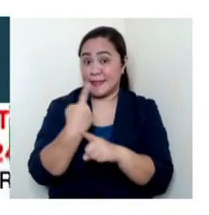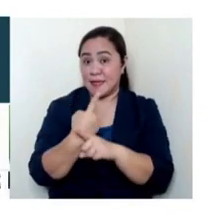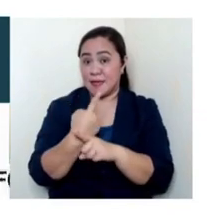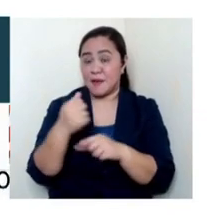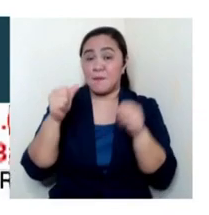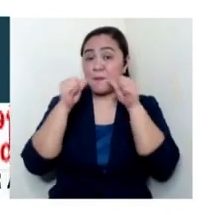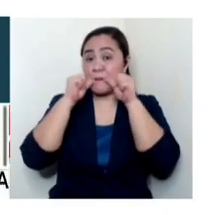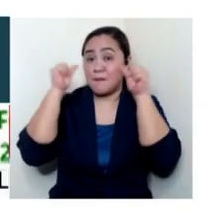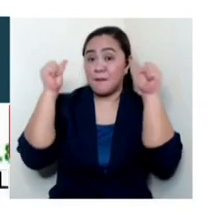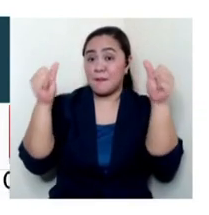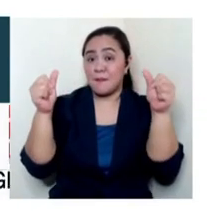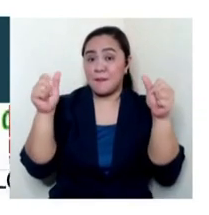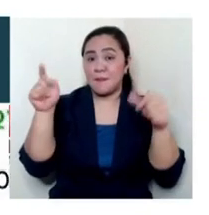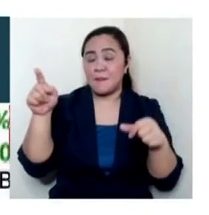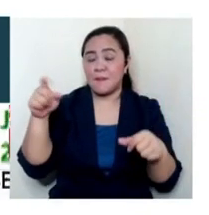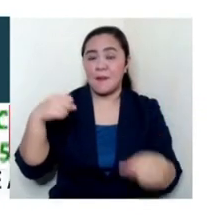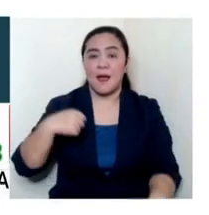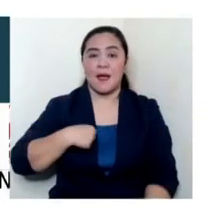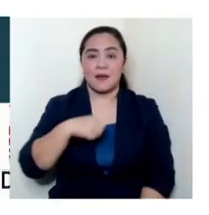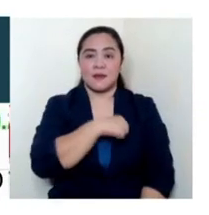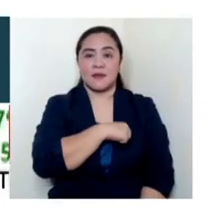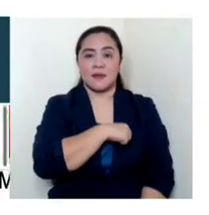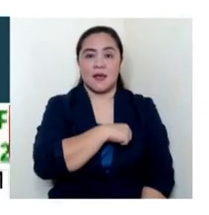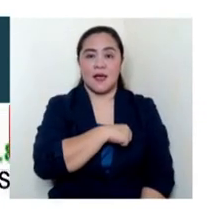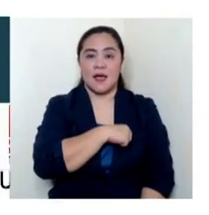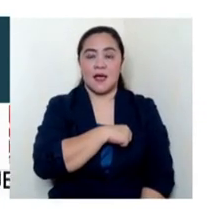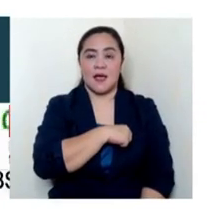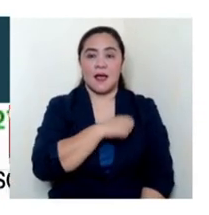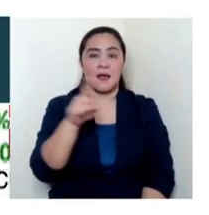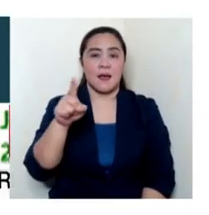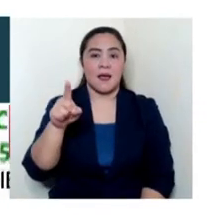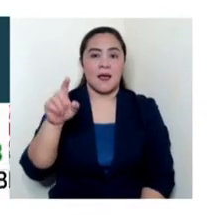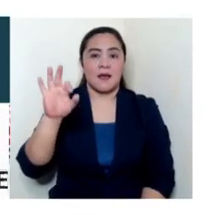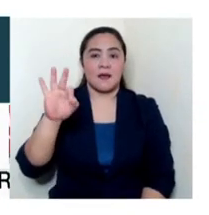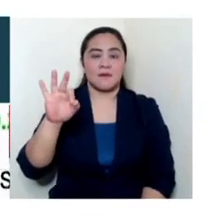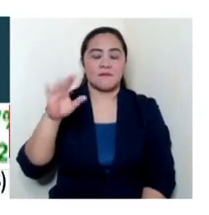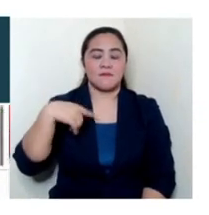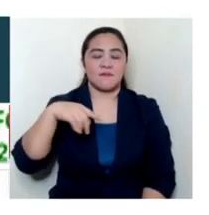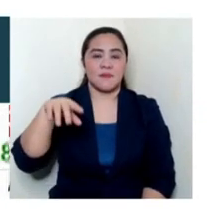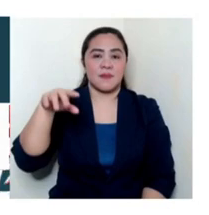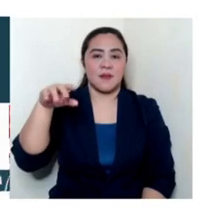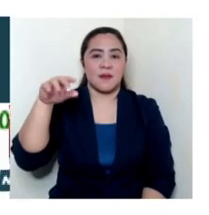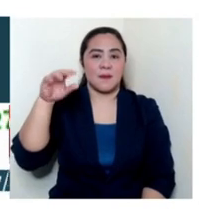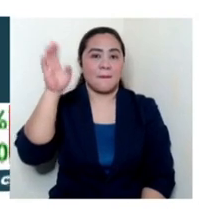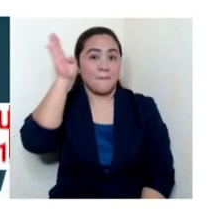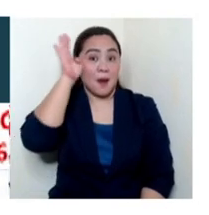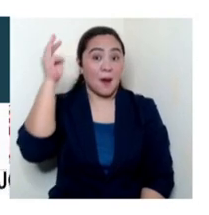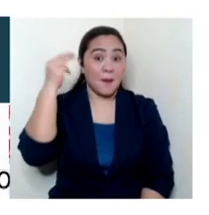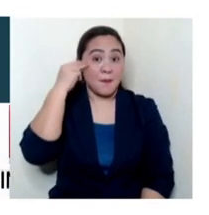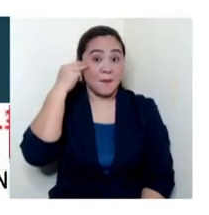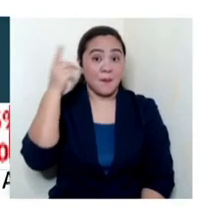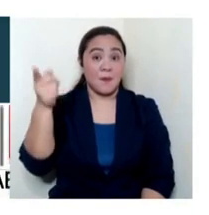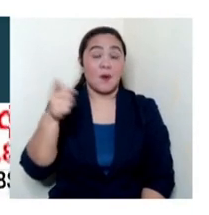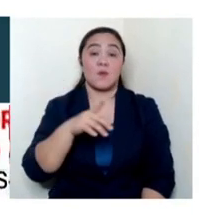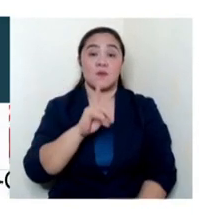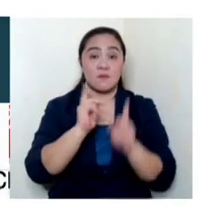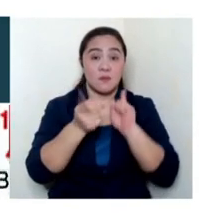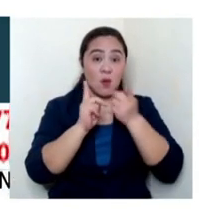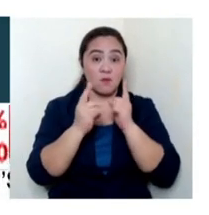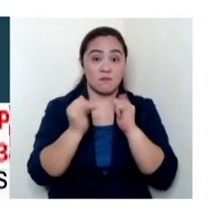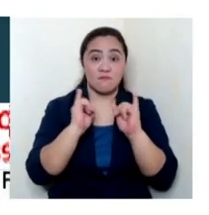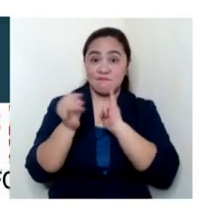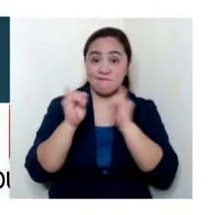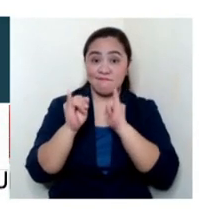announce their senatorial slate. That's Ferdinand Marcos Jr. Have you been in talks with him? Will you be included in